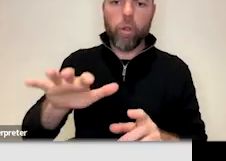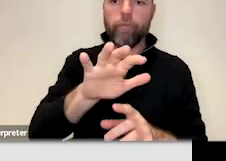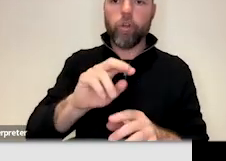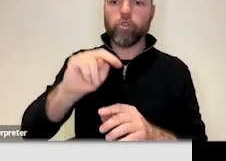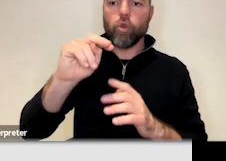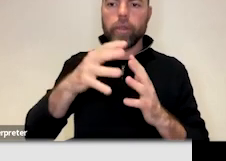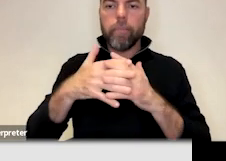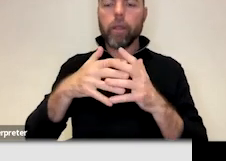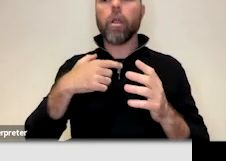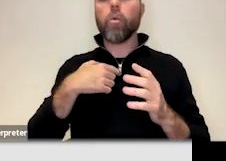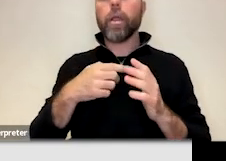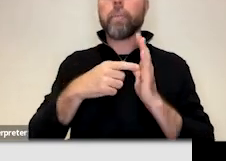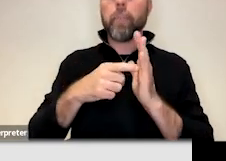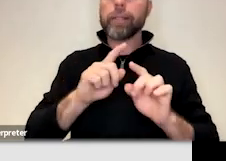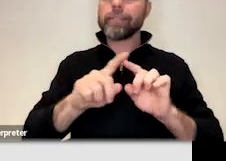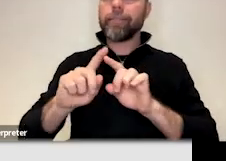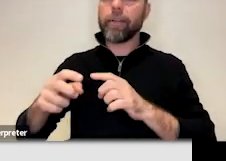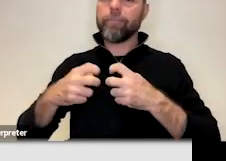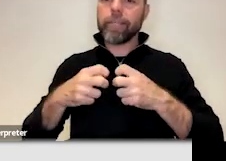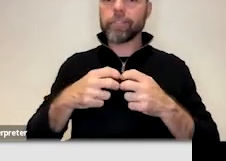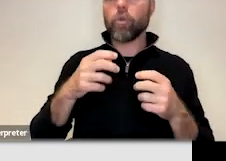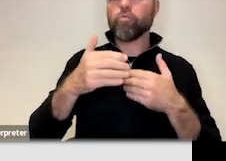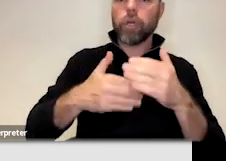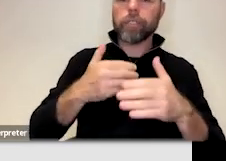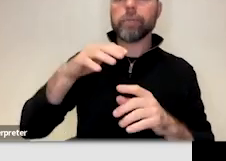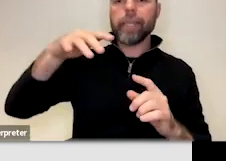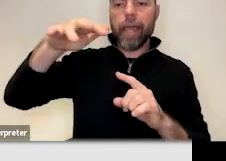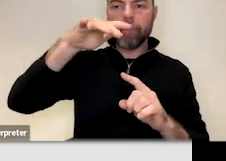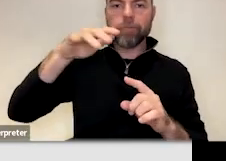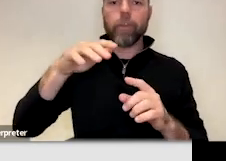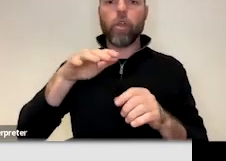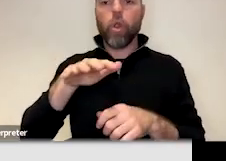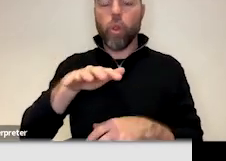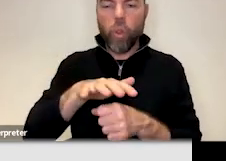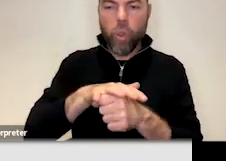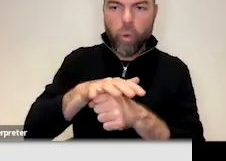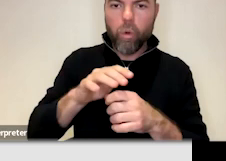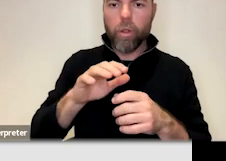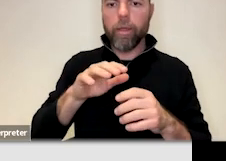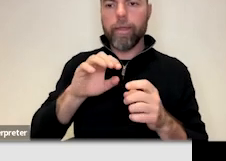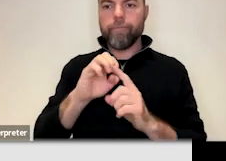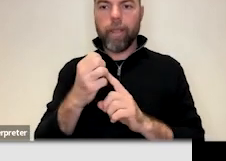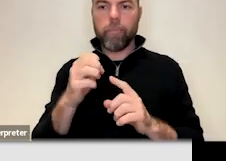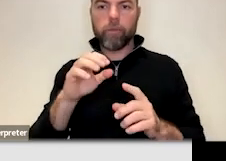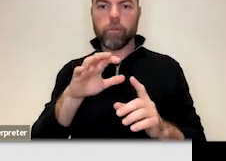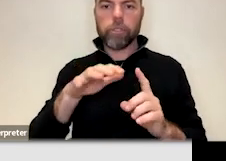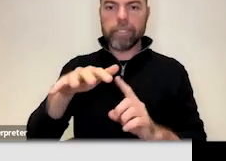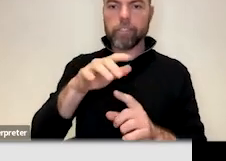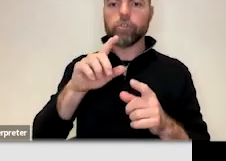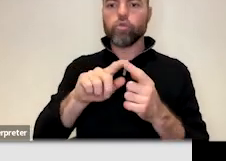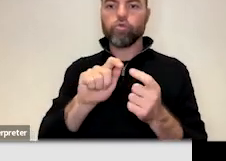modeling all the physics-based processes of atmosphere and local environmental conditions to translate that information down to